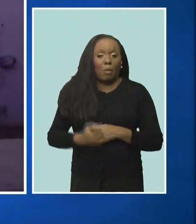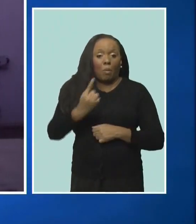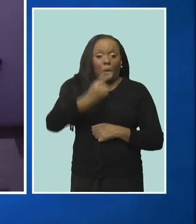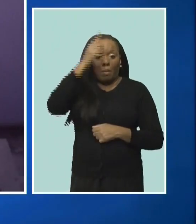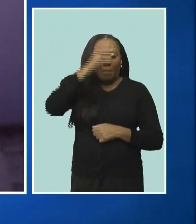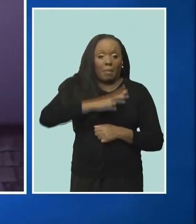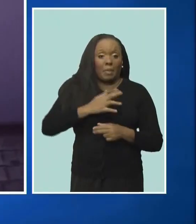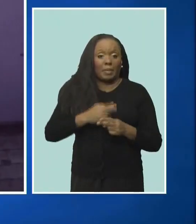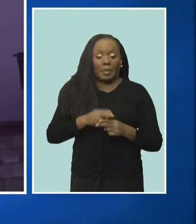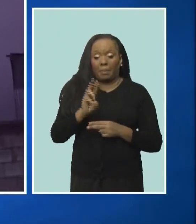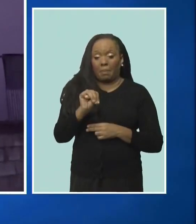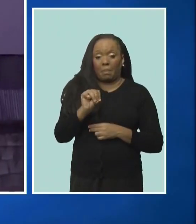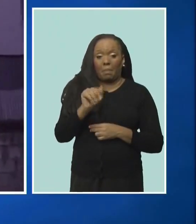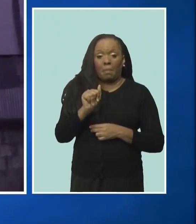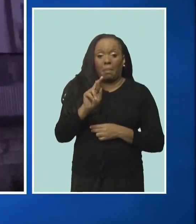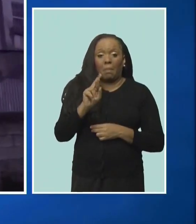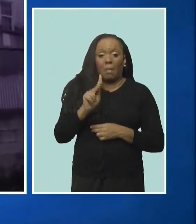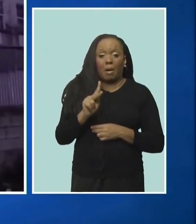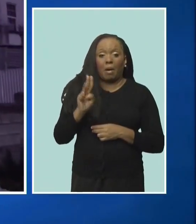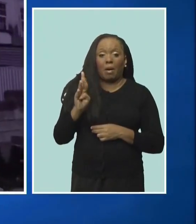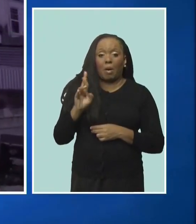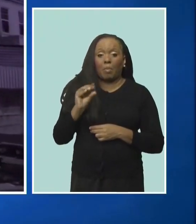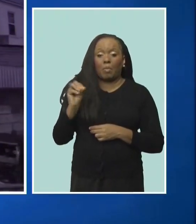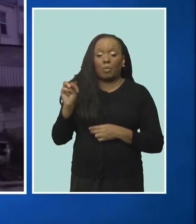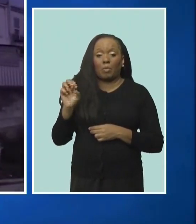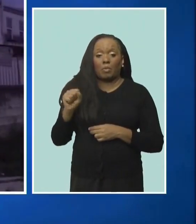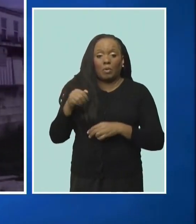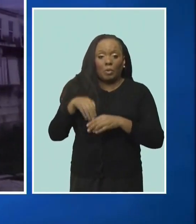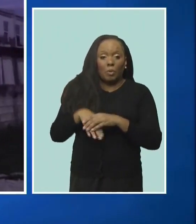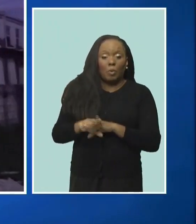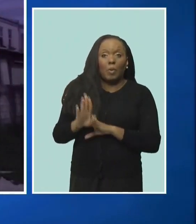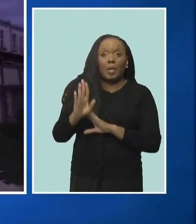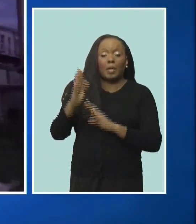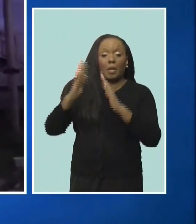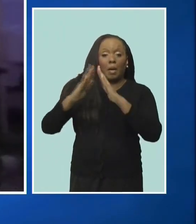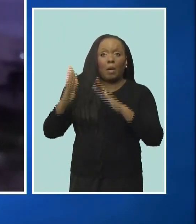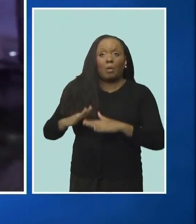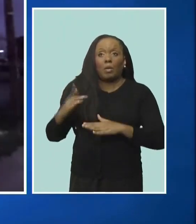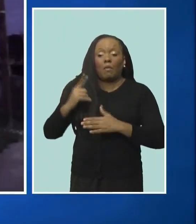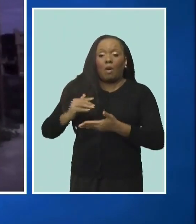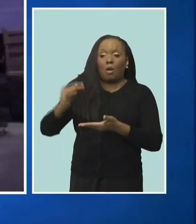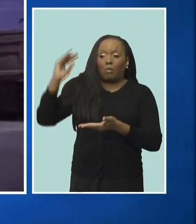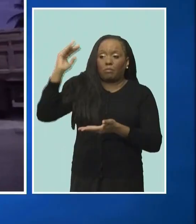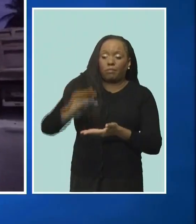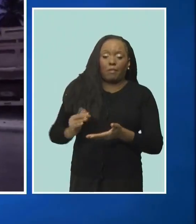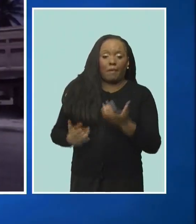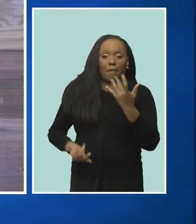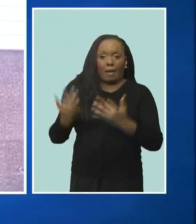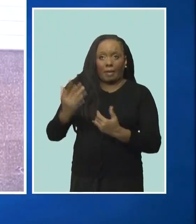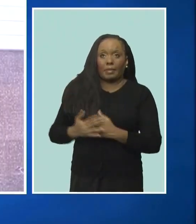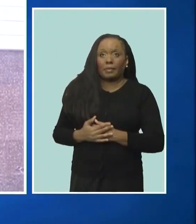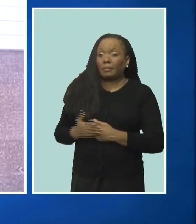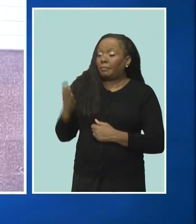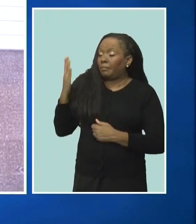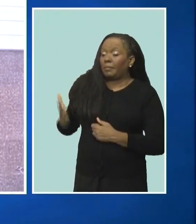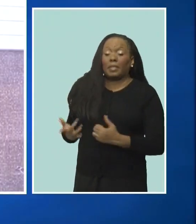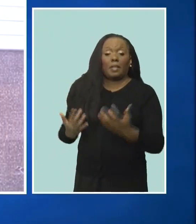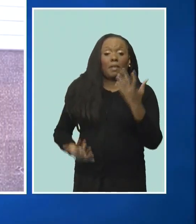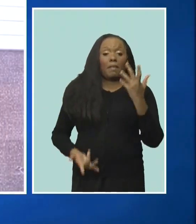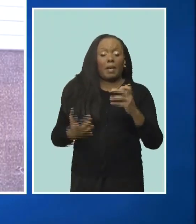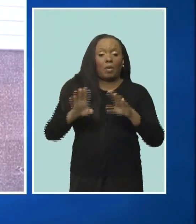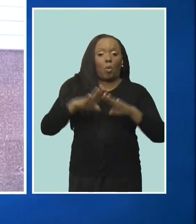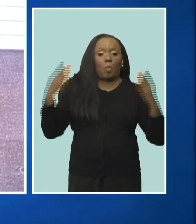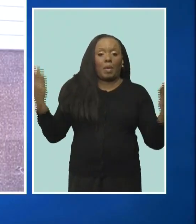action to assist. He says he entered the house in a bid to restrict the fire. The house was already open up, so I just